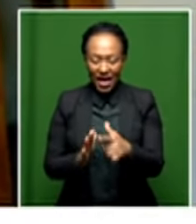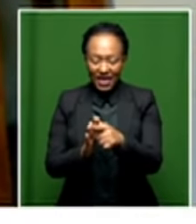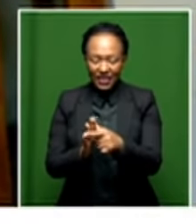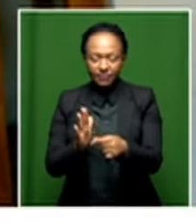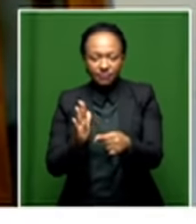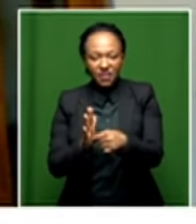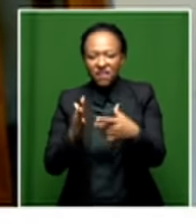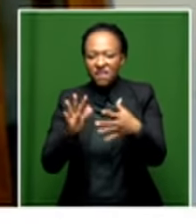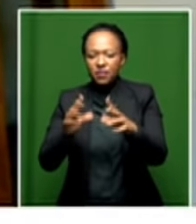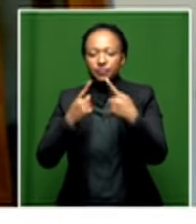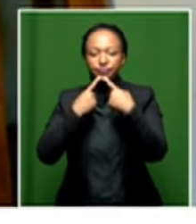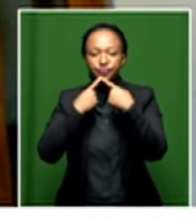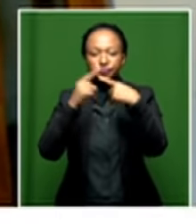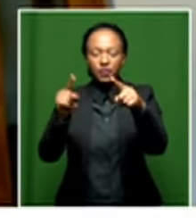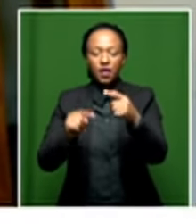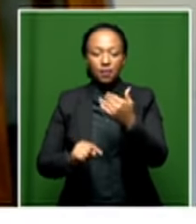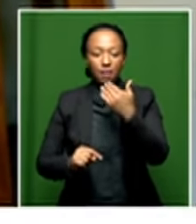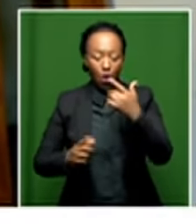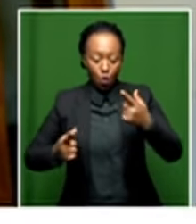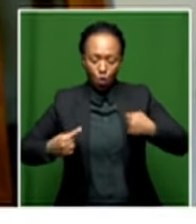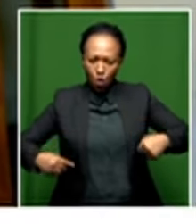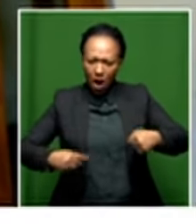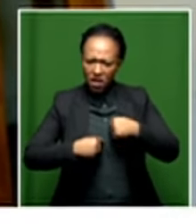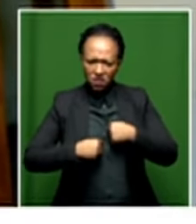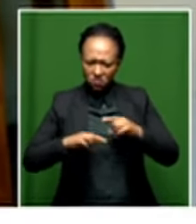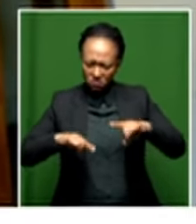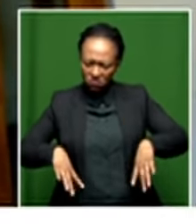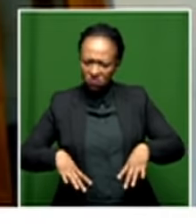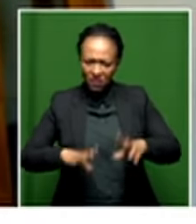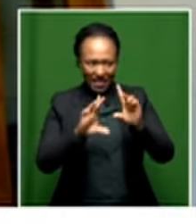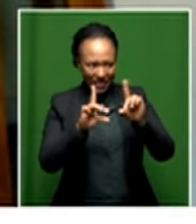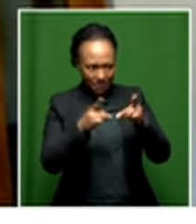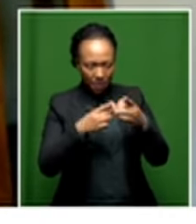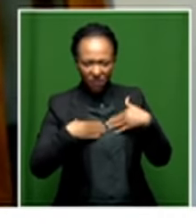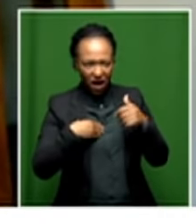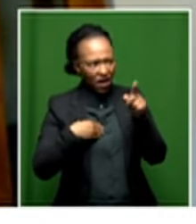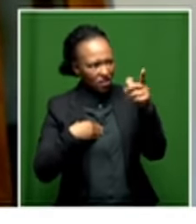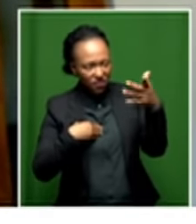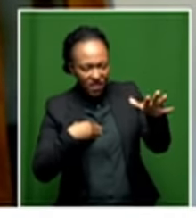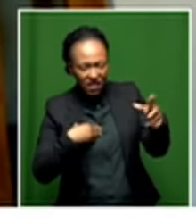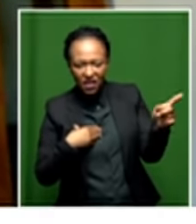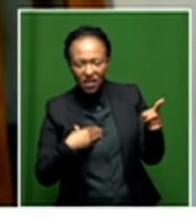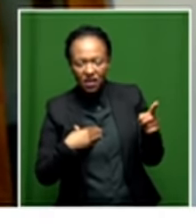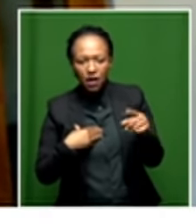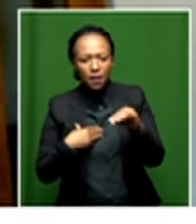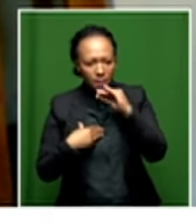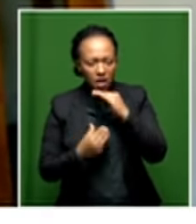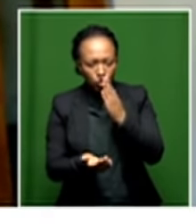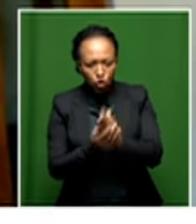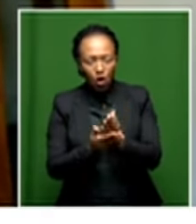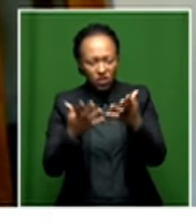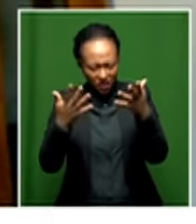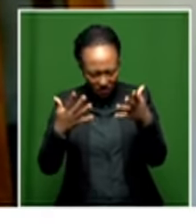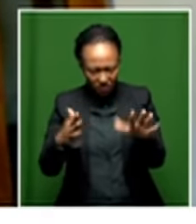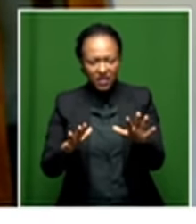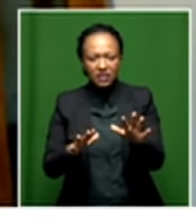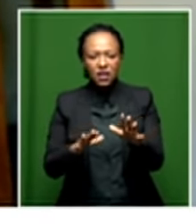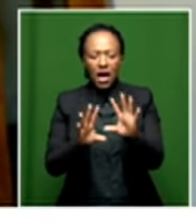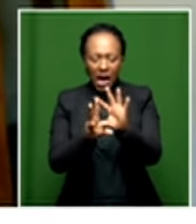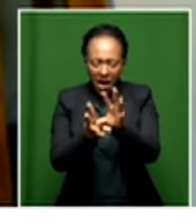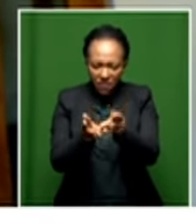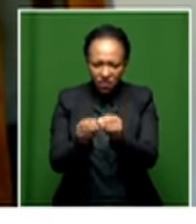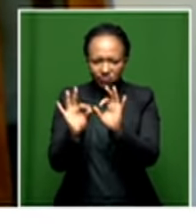not by us, but by Department of Health. Surely by now everything should have been in